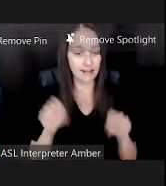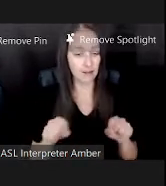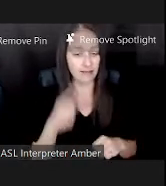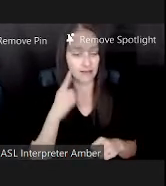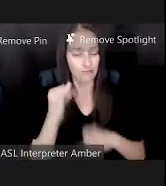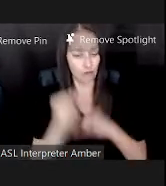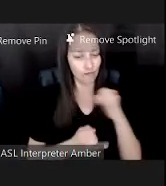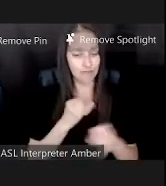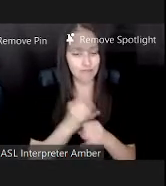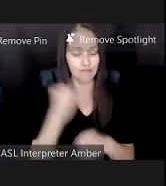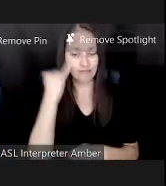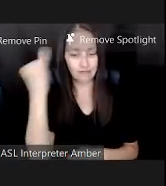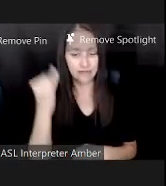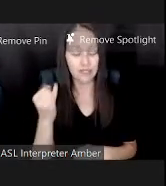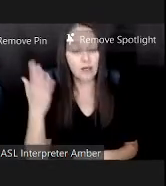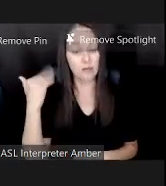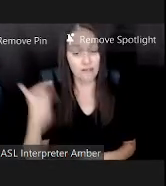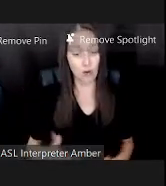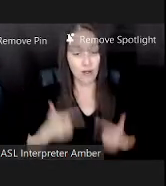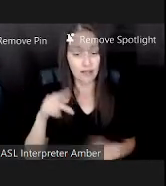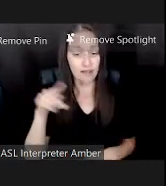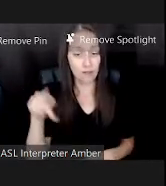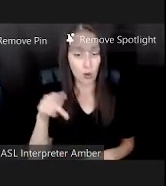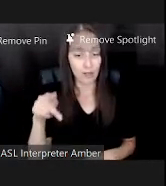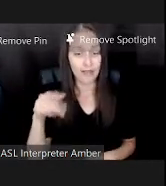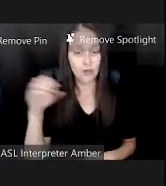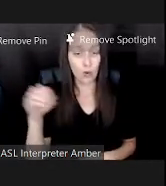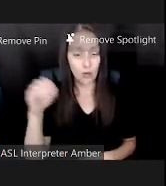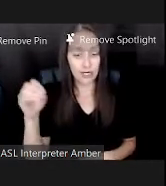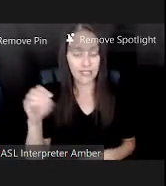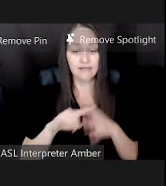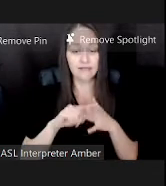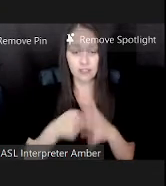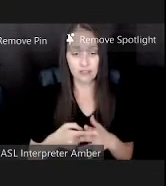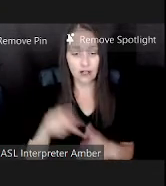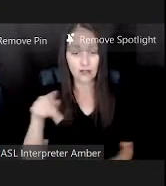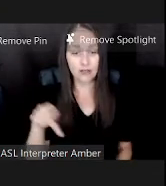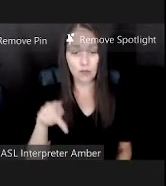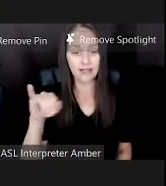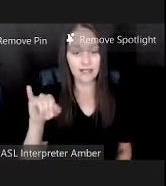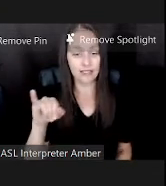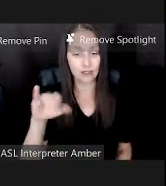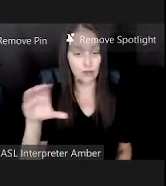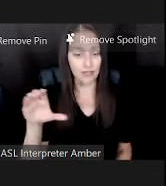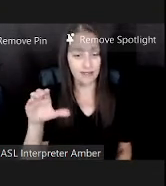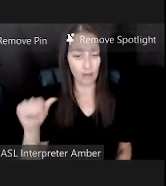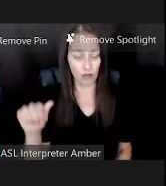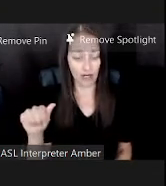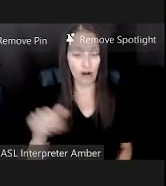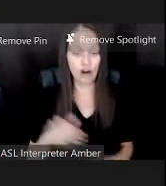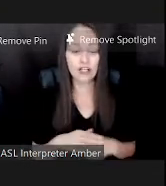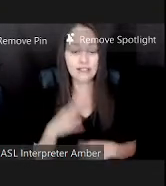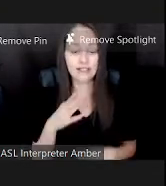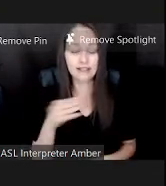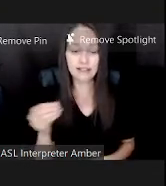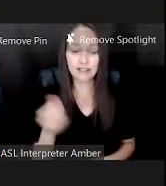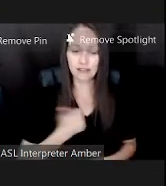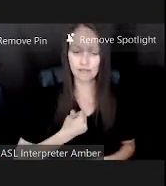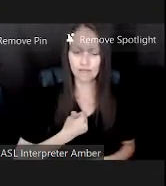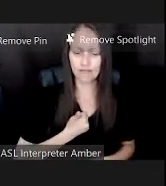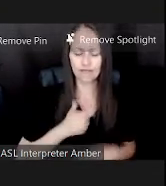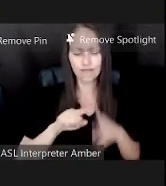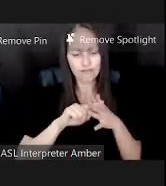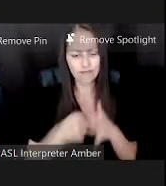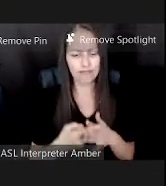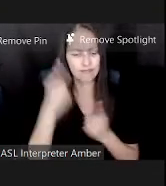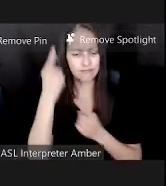Mm-hmm. I was living in Portland, Oregon at the time. I had started PICA, the Portland Institute for Contemporary Art, and I was starting to think about